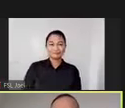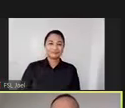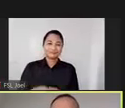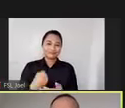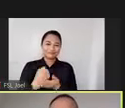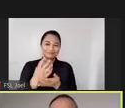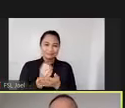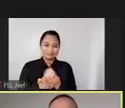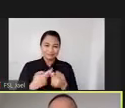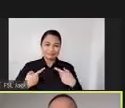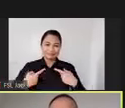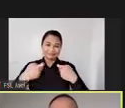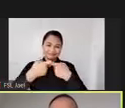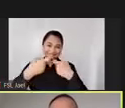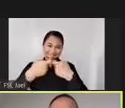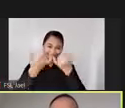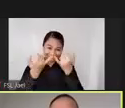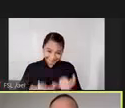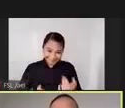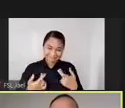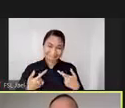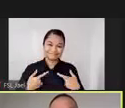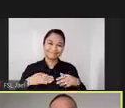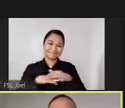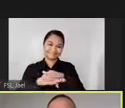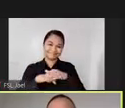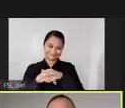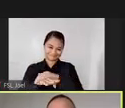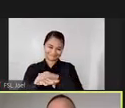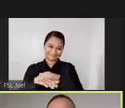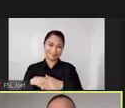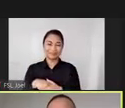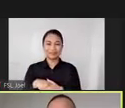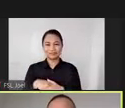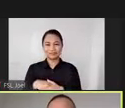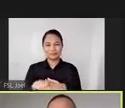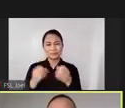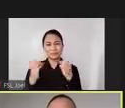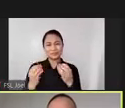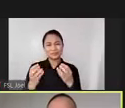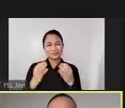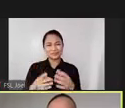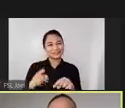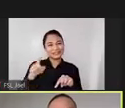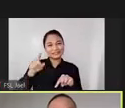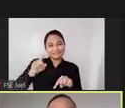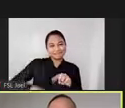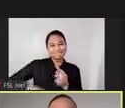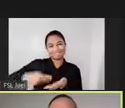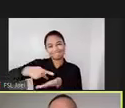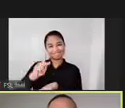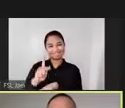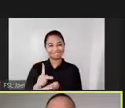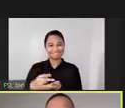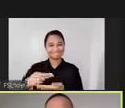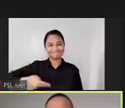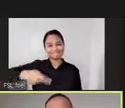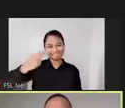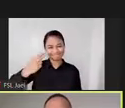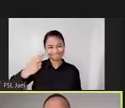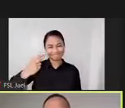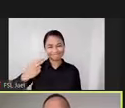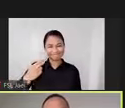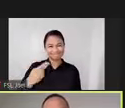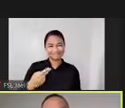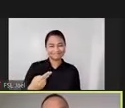power connection due to financial and documentary hurdles. And residents and communities often fall prey to opportunists who